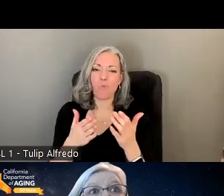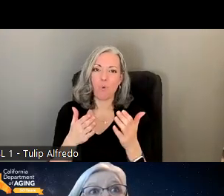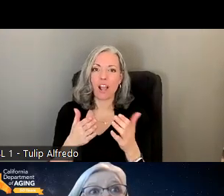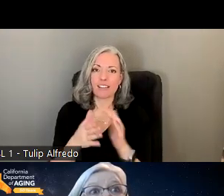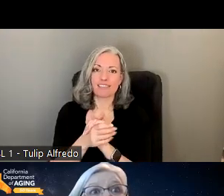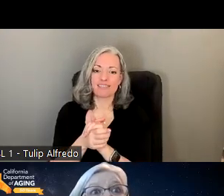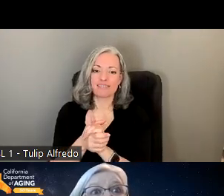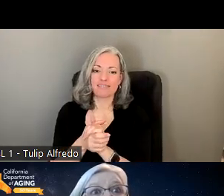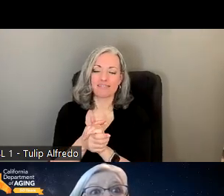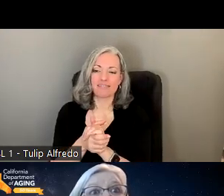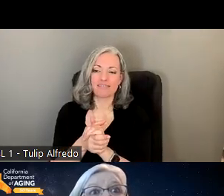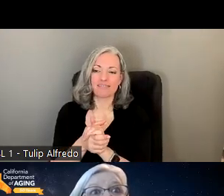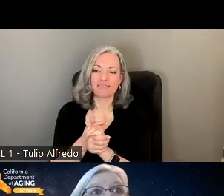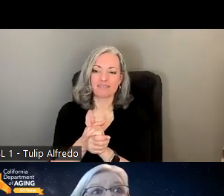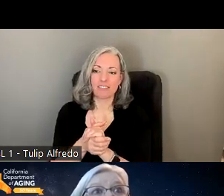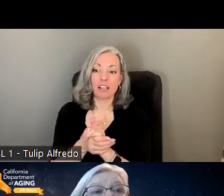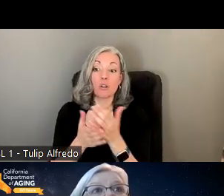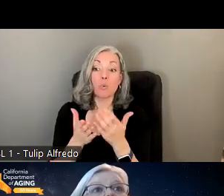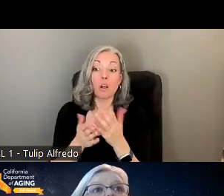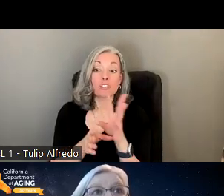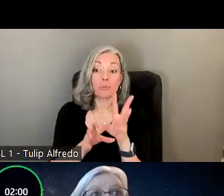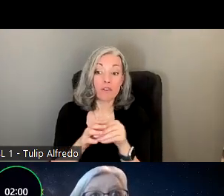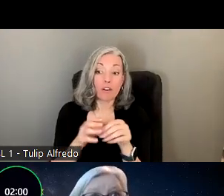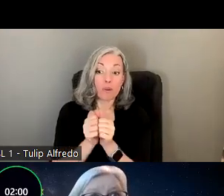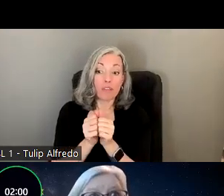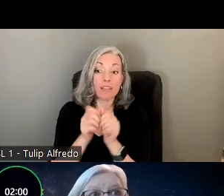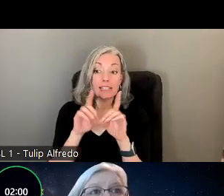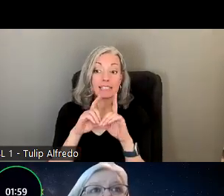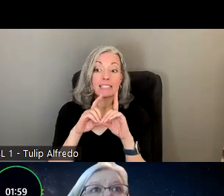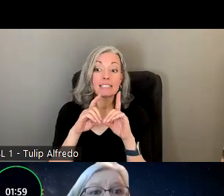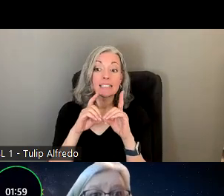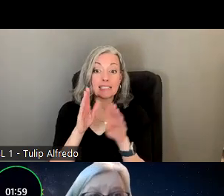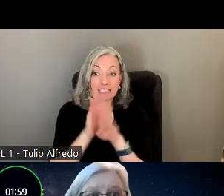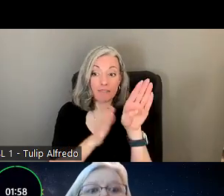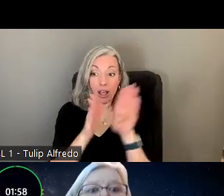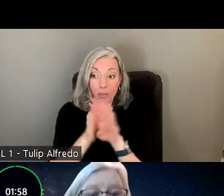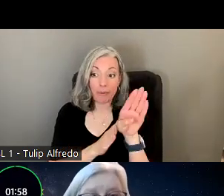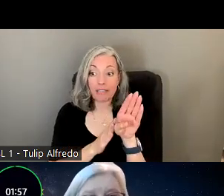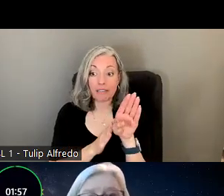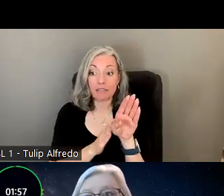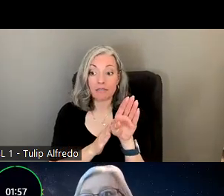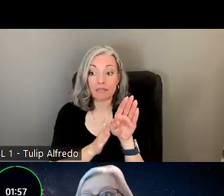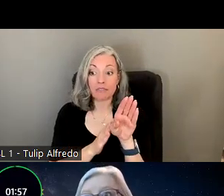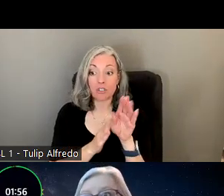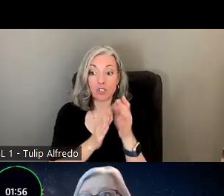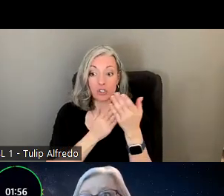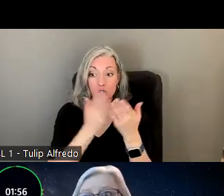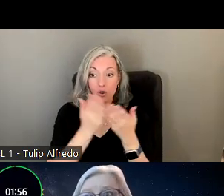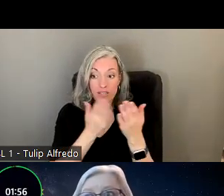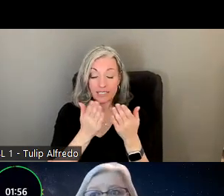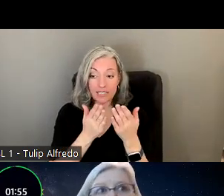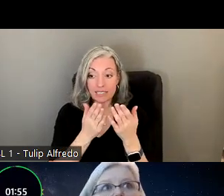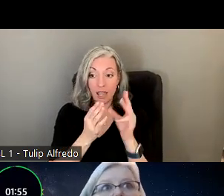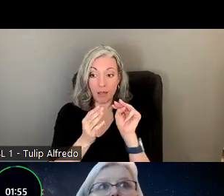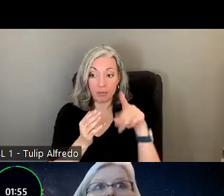the kickoff for the Developmental Services Master Plan yesterday in Sacramento. And